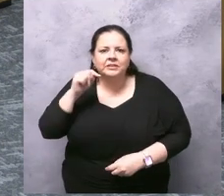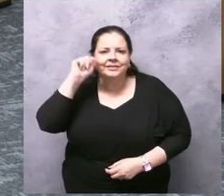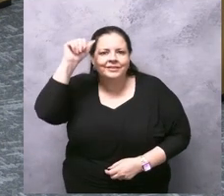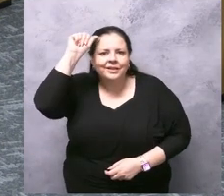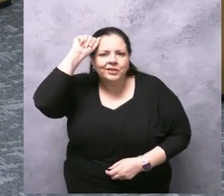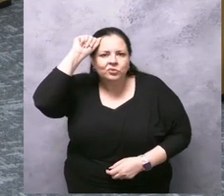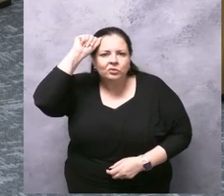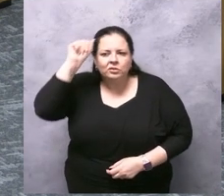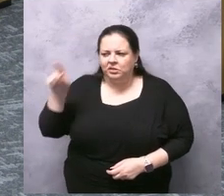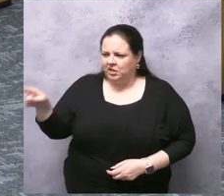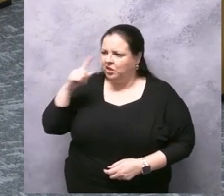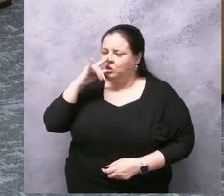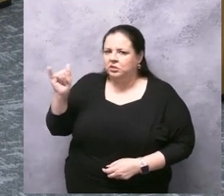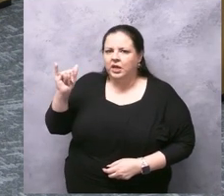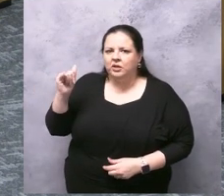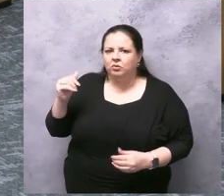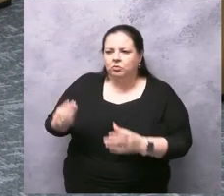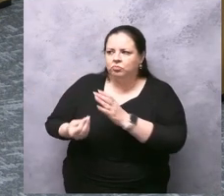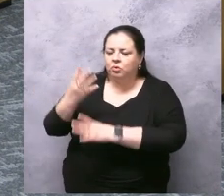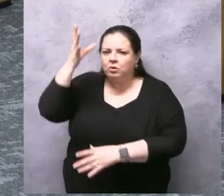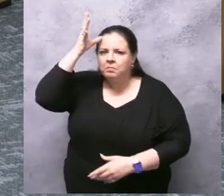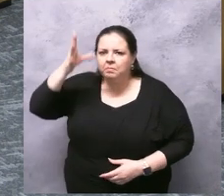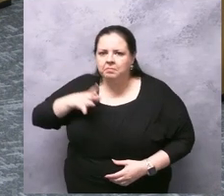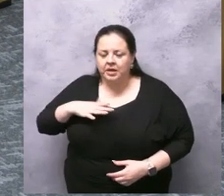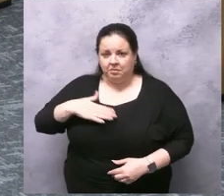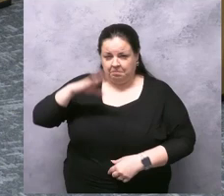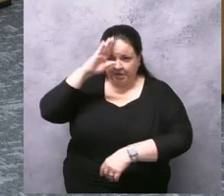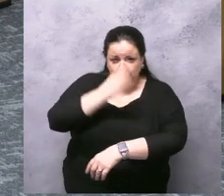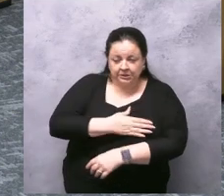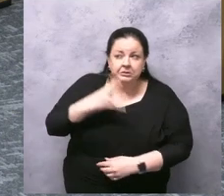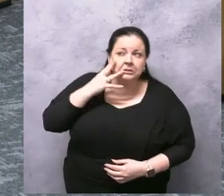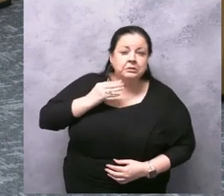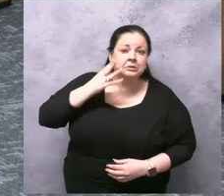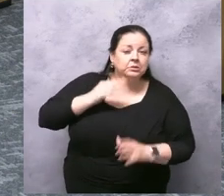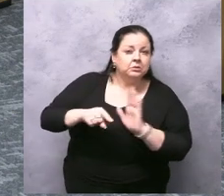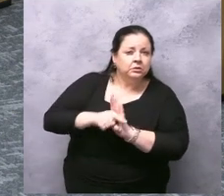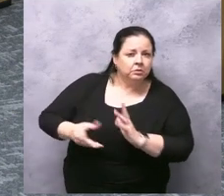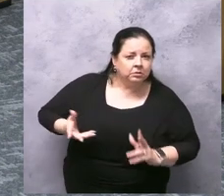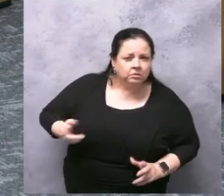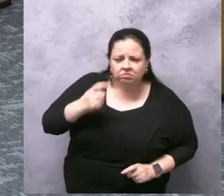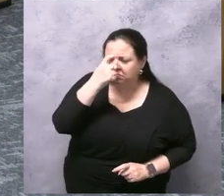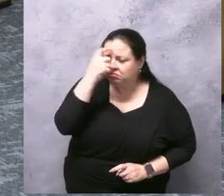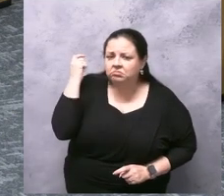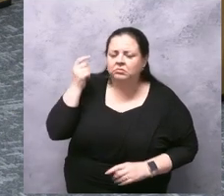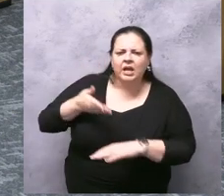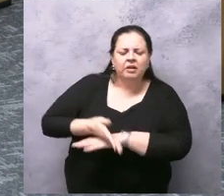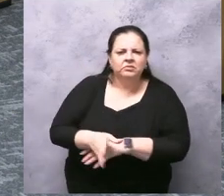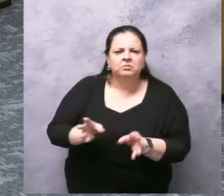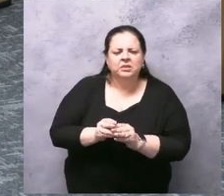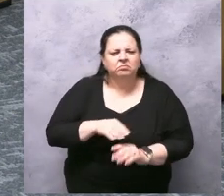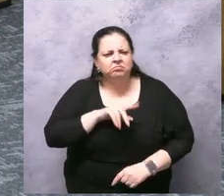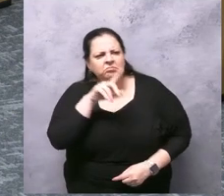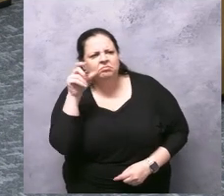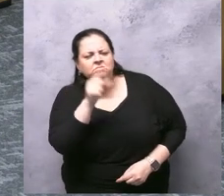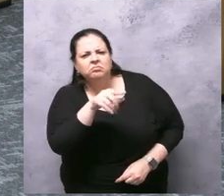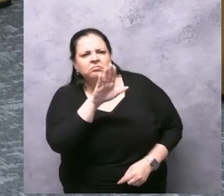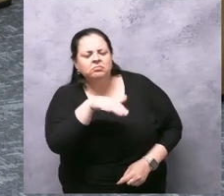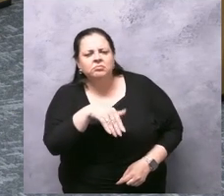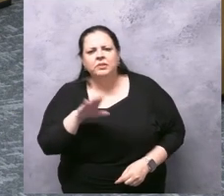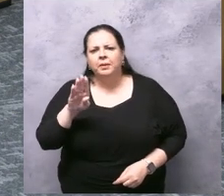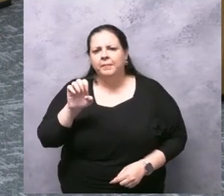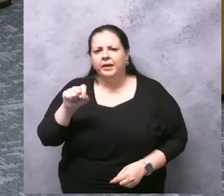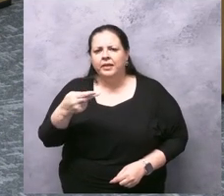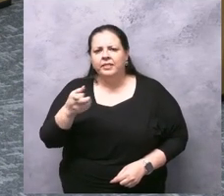man. What insults would my 13-year-old be subject to? And after the meeting, I asked Bethany